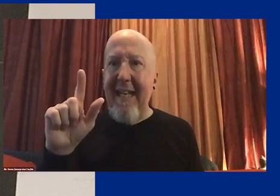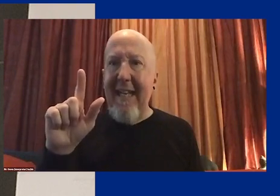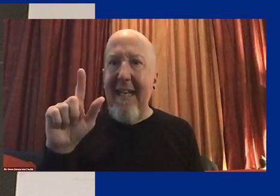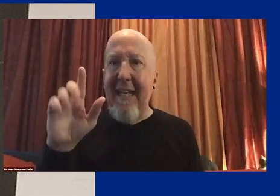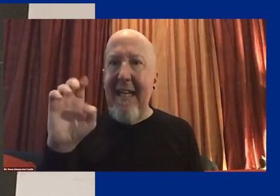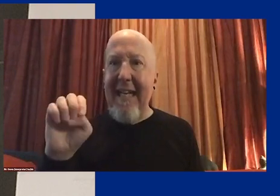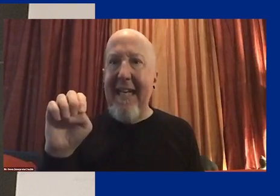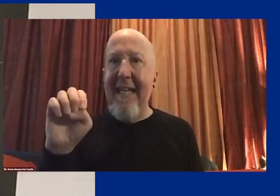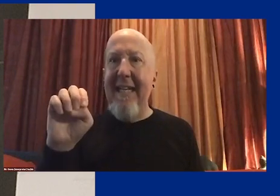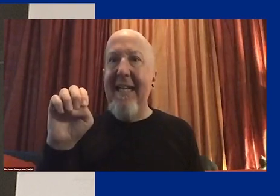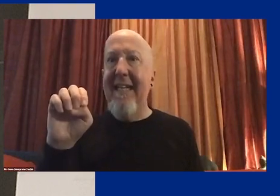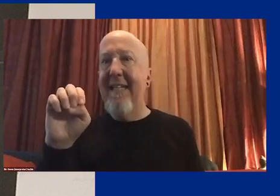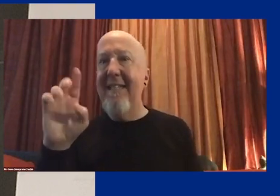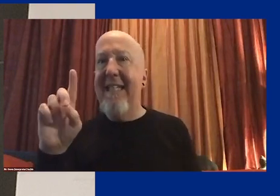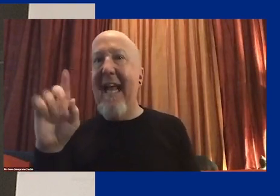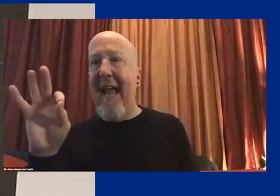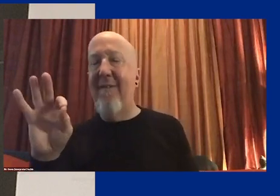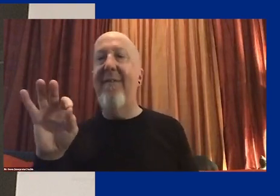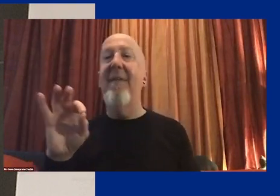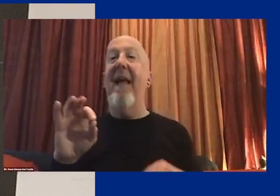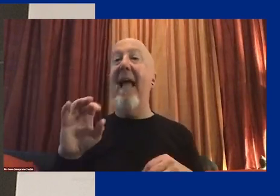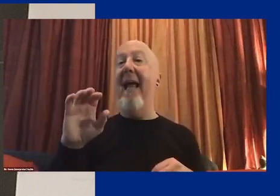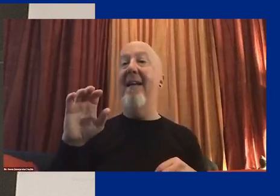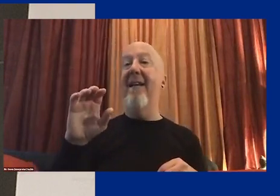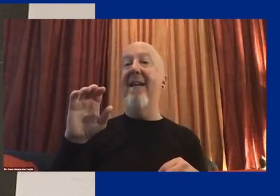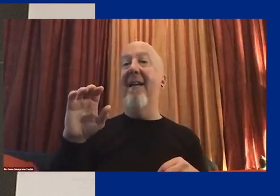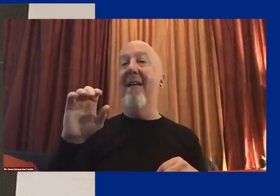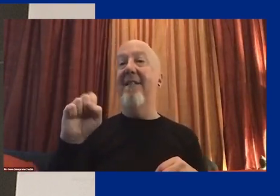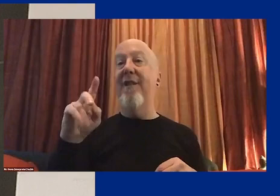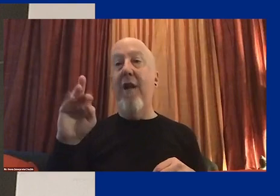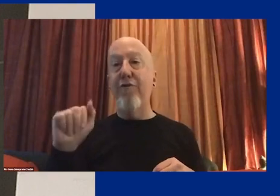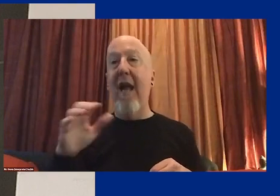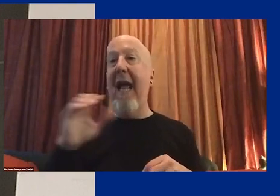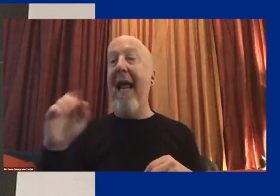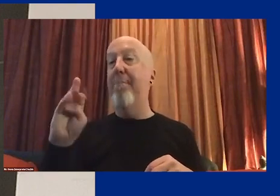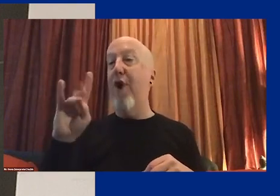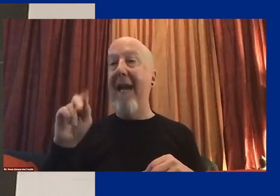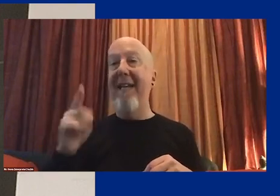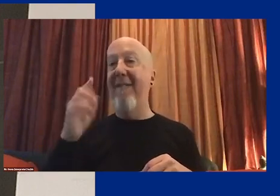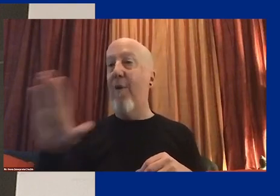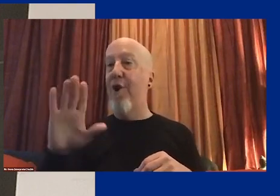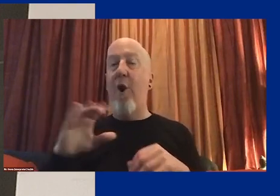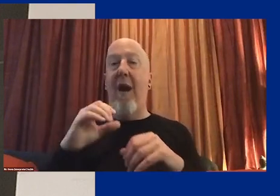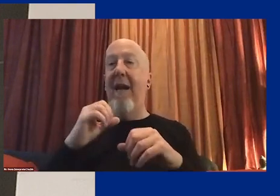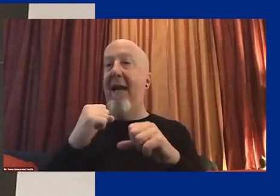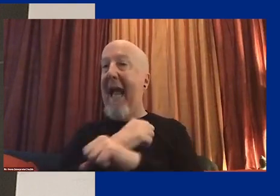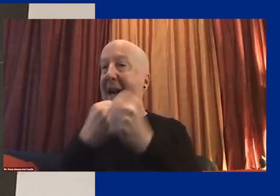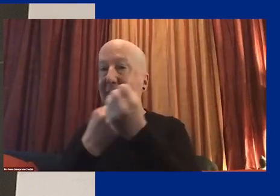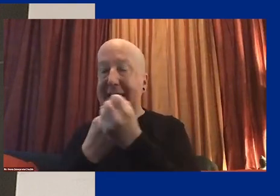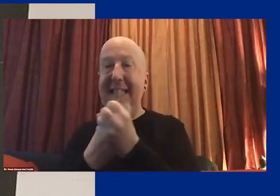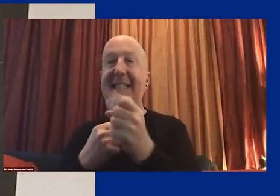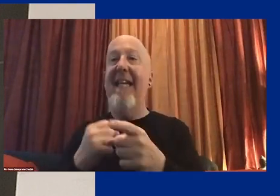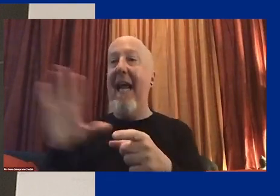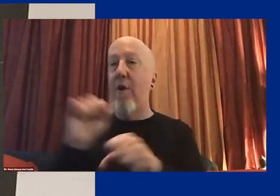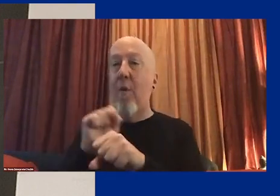to Sandra and Brandy for your advocacy and your work. And Claudia, thank you. And also